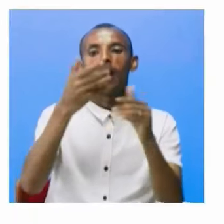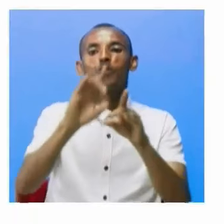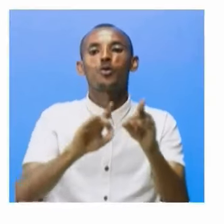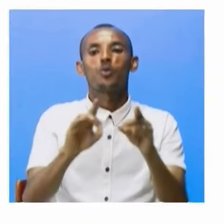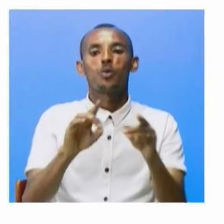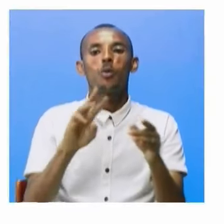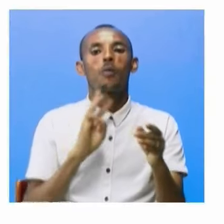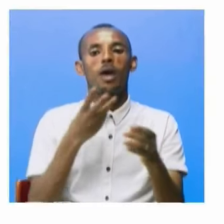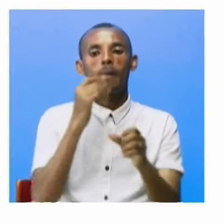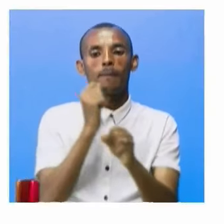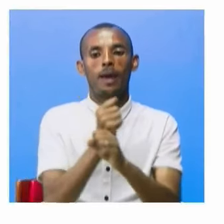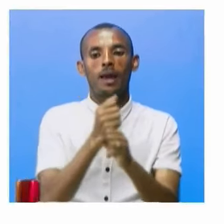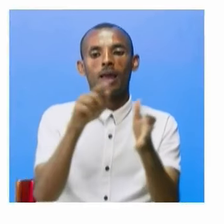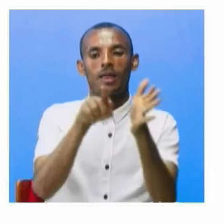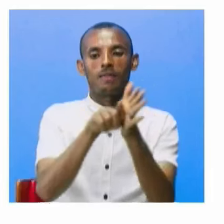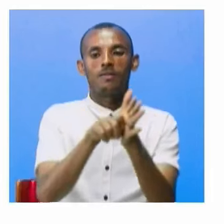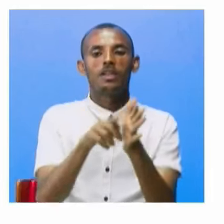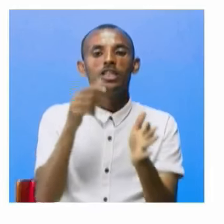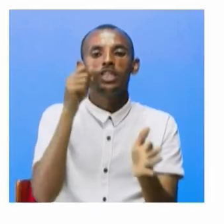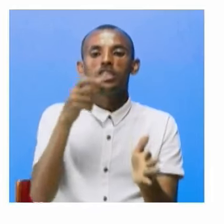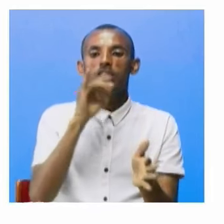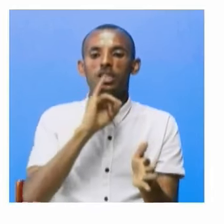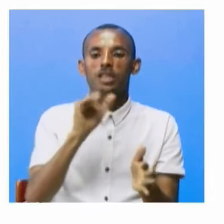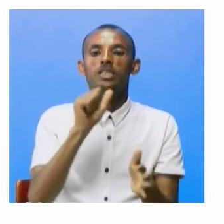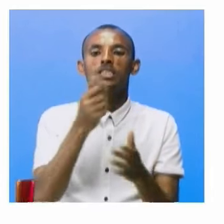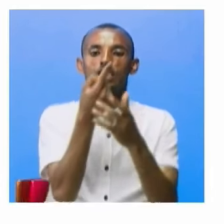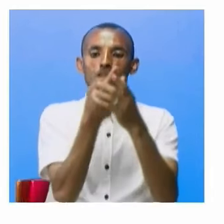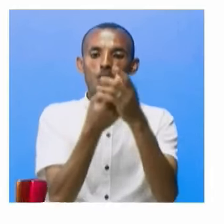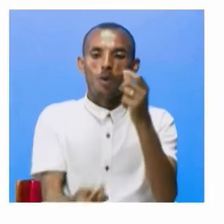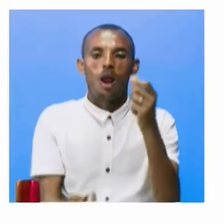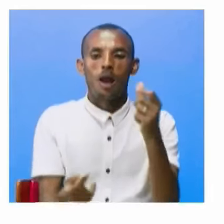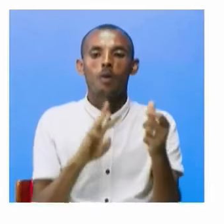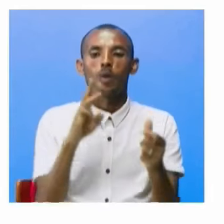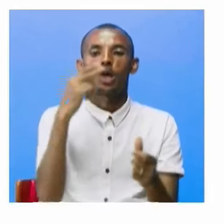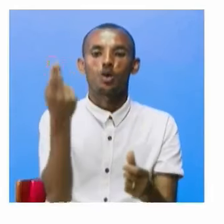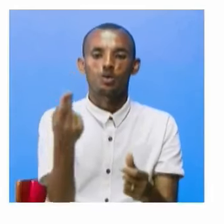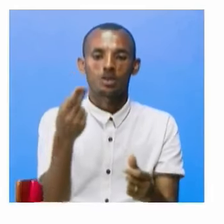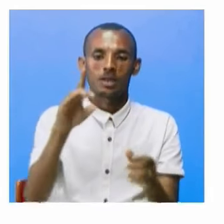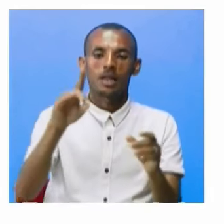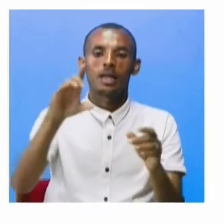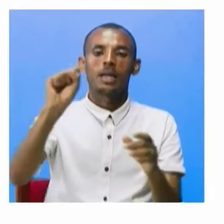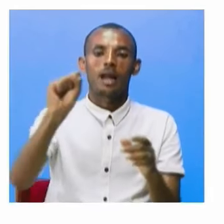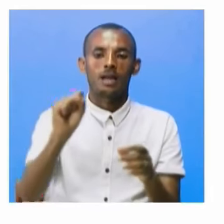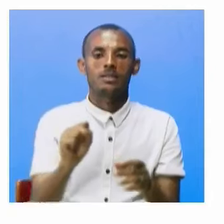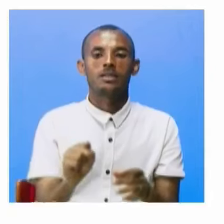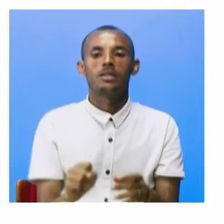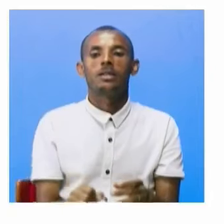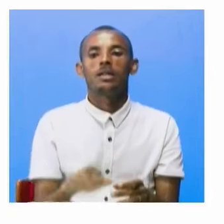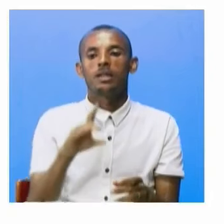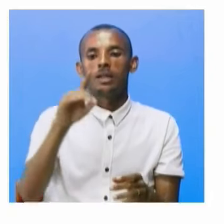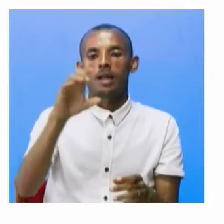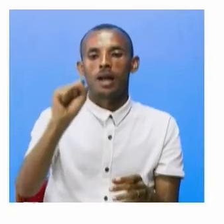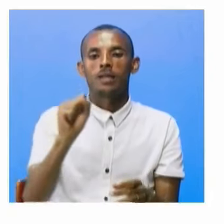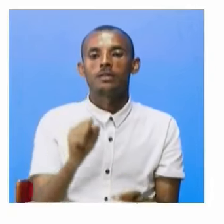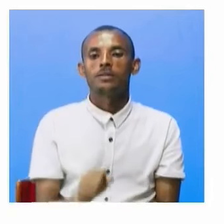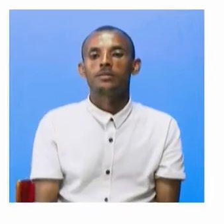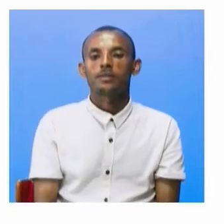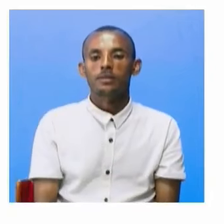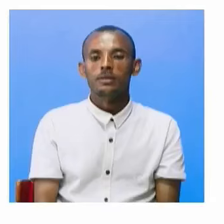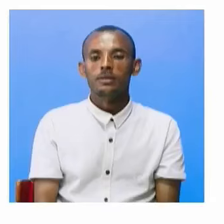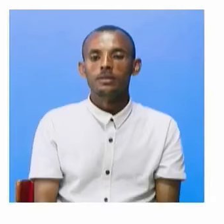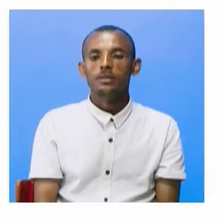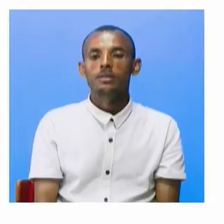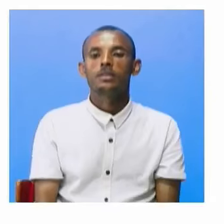negative? Since she is singular, we use does. We use this one. Yes?